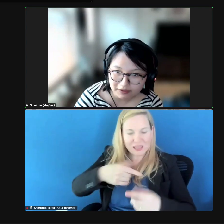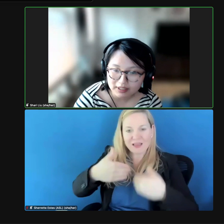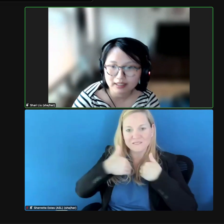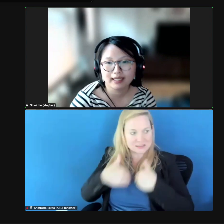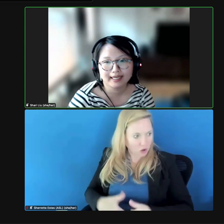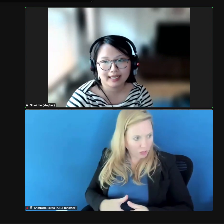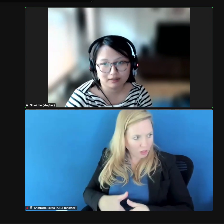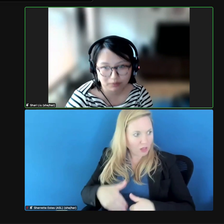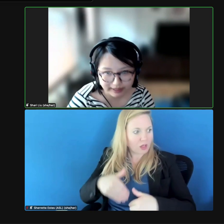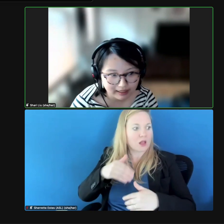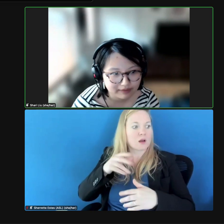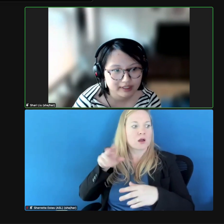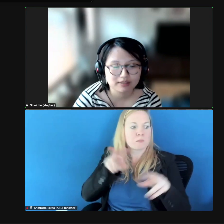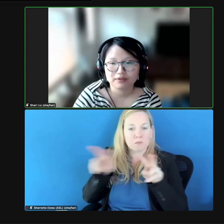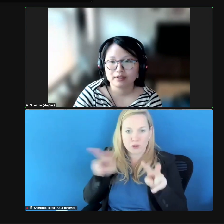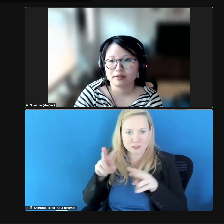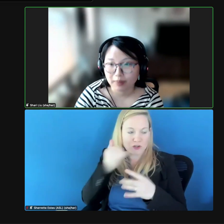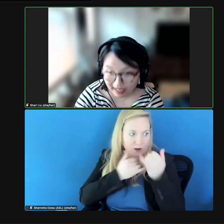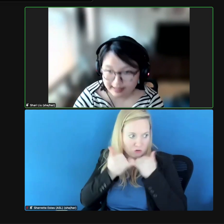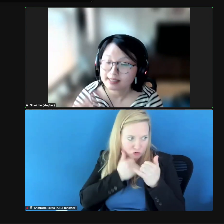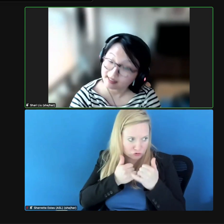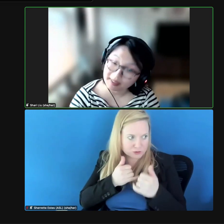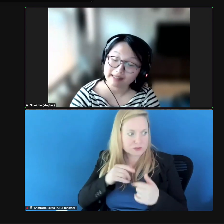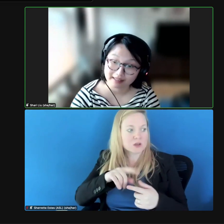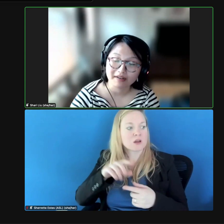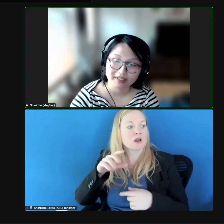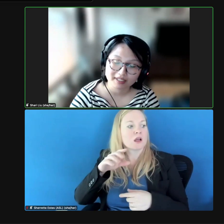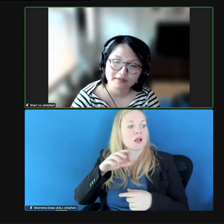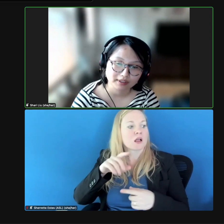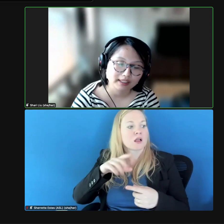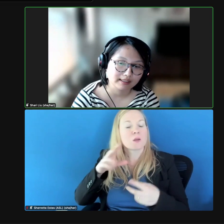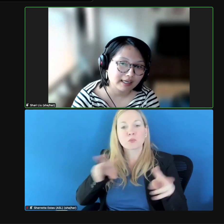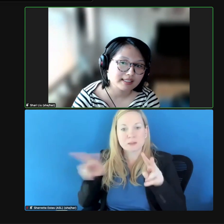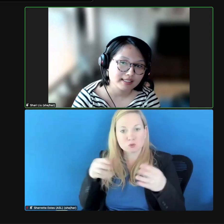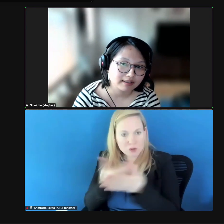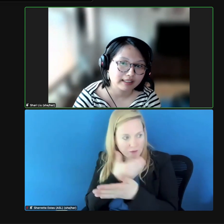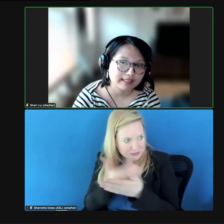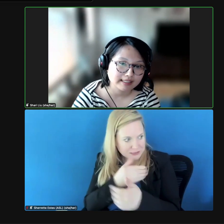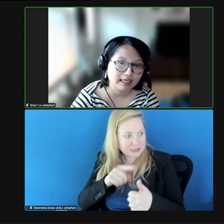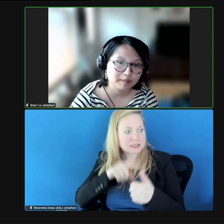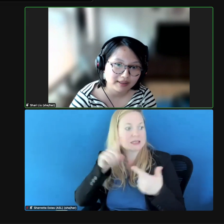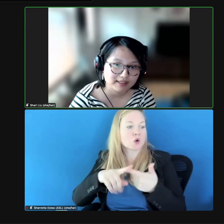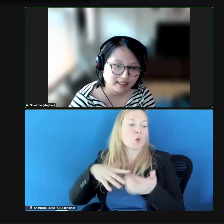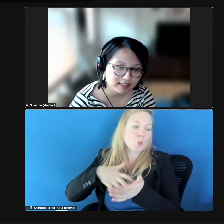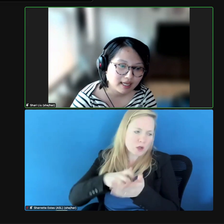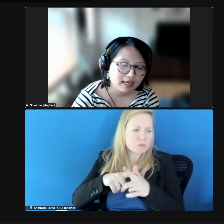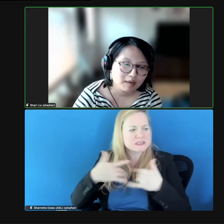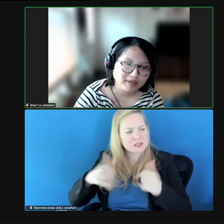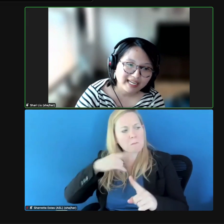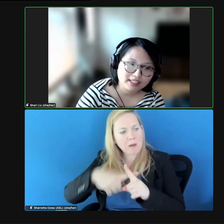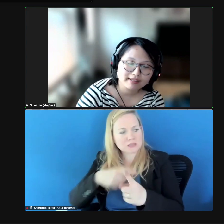perceptual novelty, and weaker evidence, though still positive evidence for the endogenous curiosity